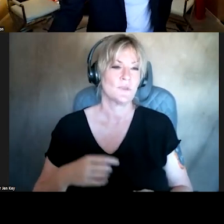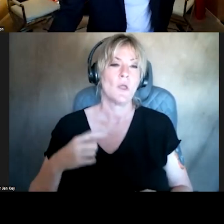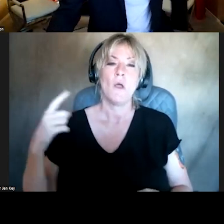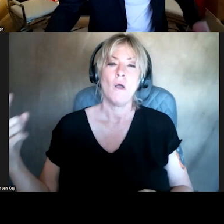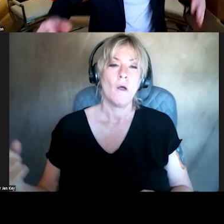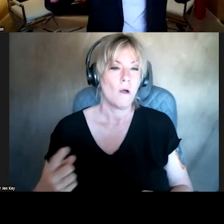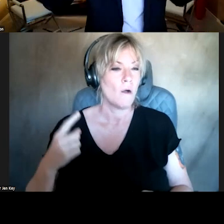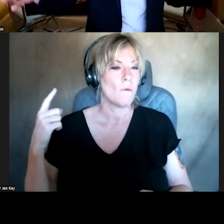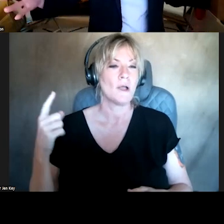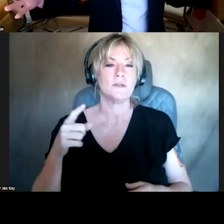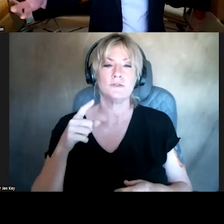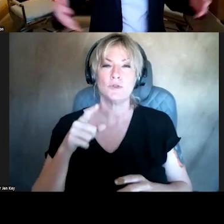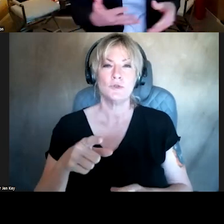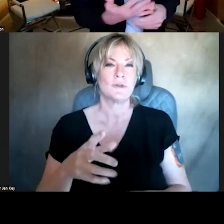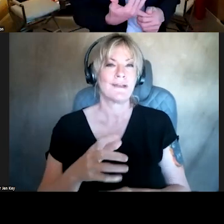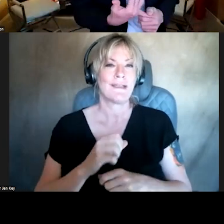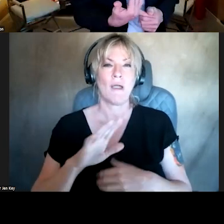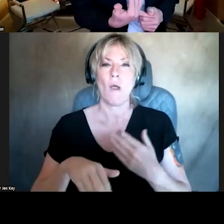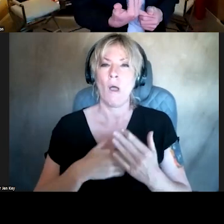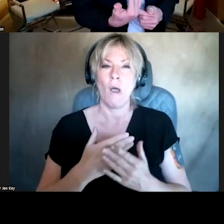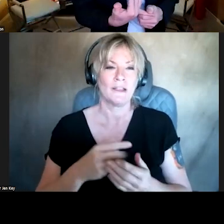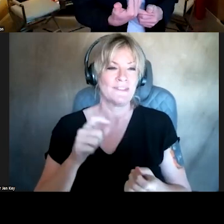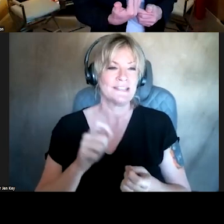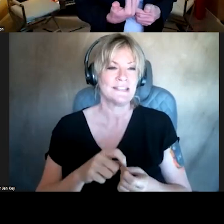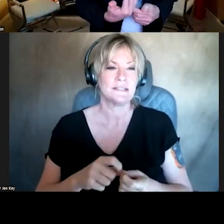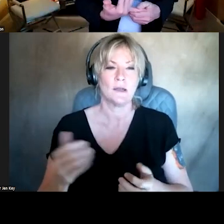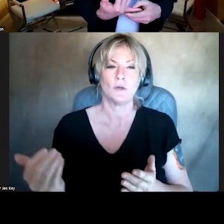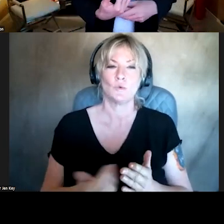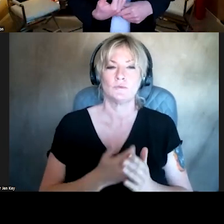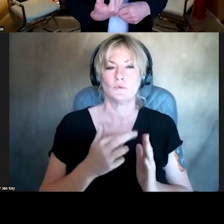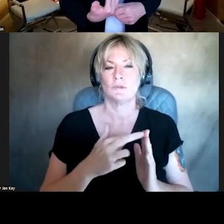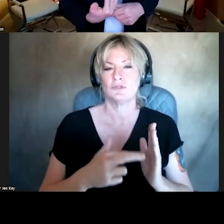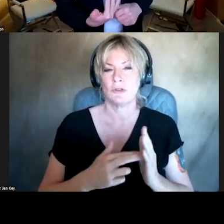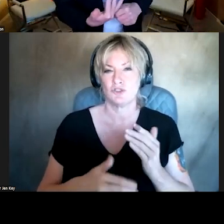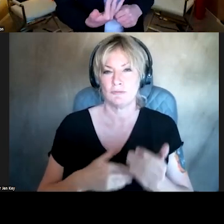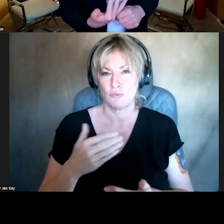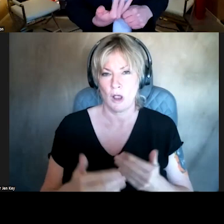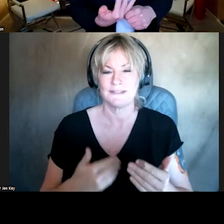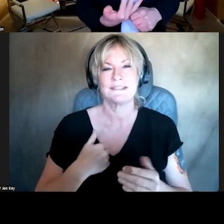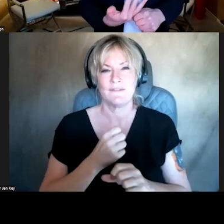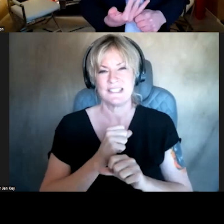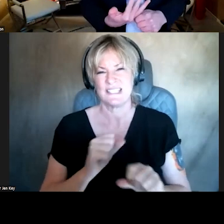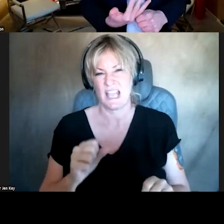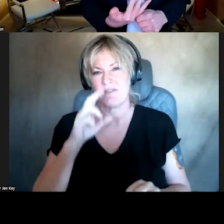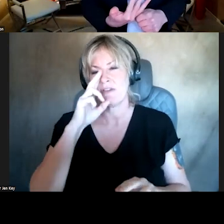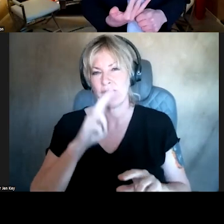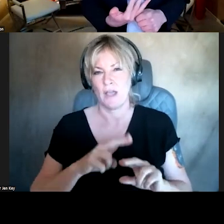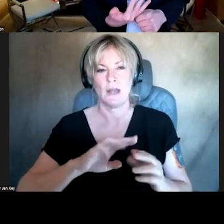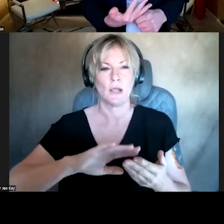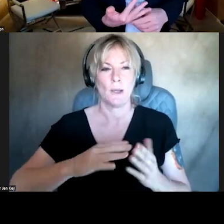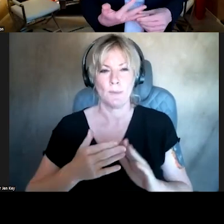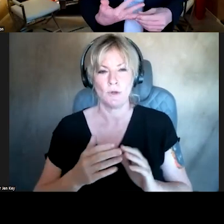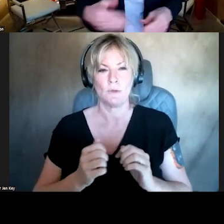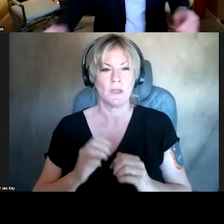can get all of the detail, the new registration process, so that we can have a safe and fun community with Crisis